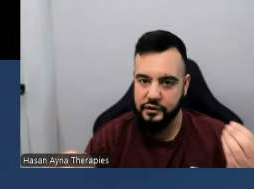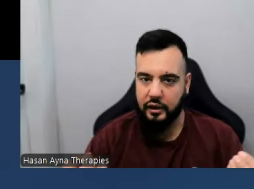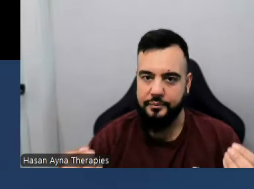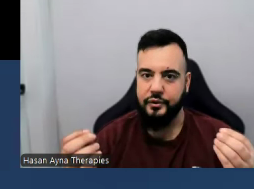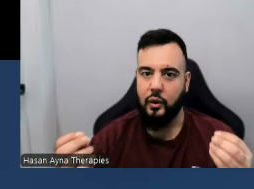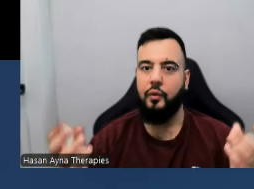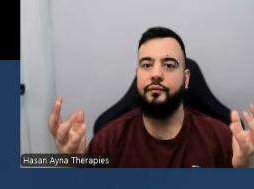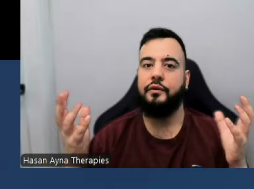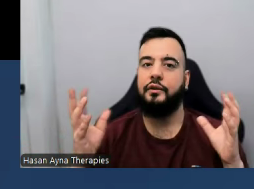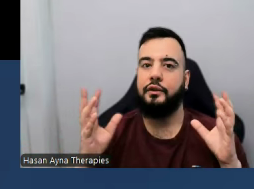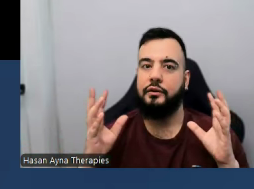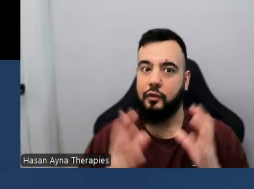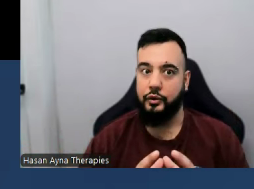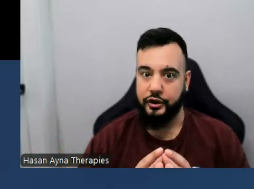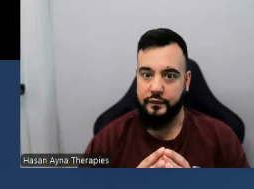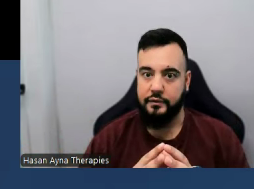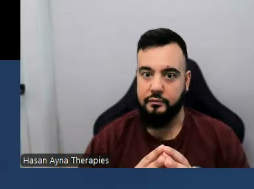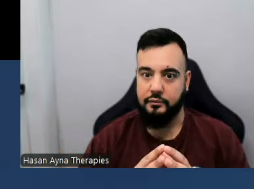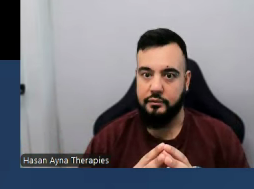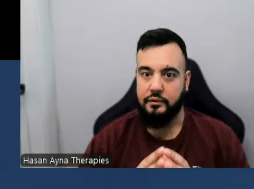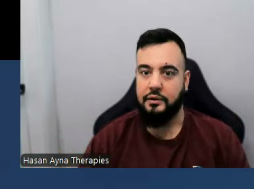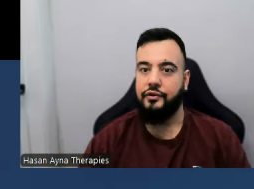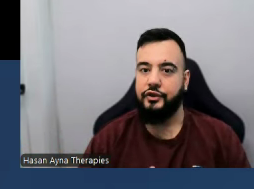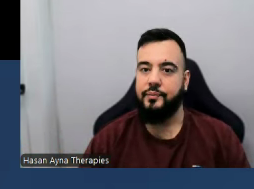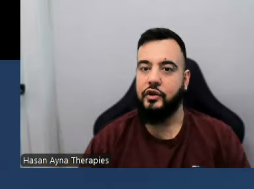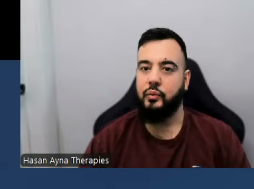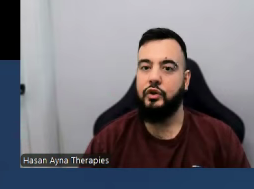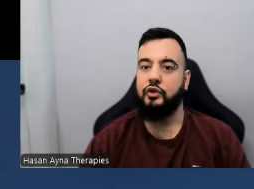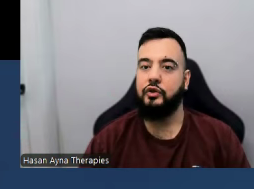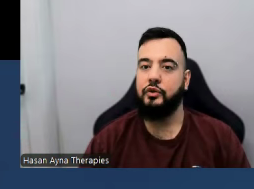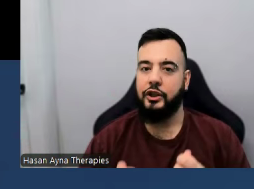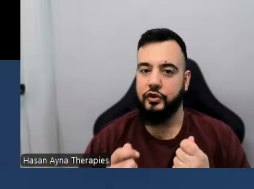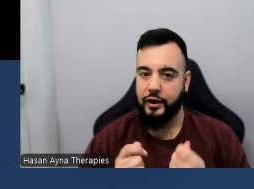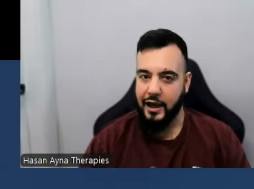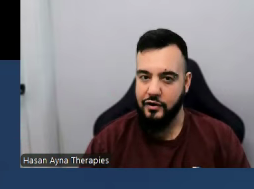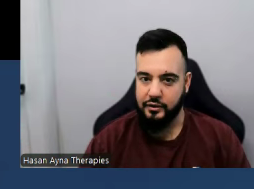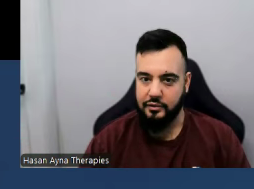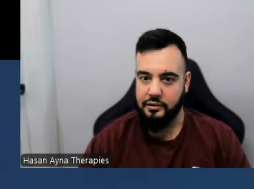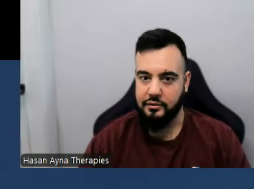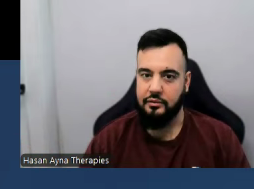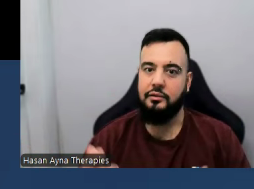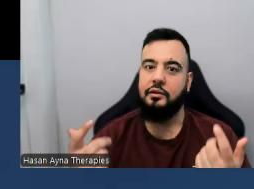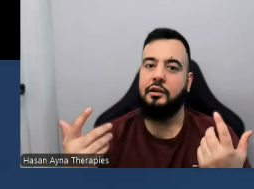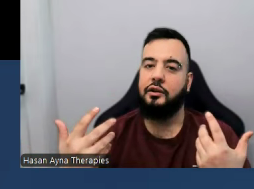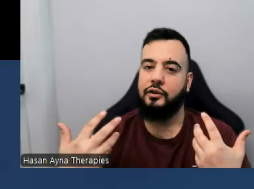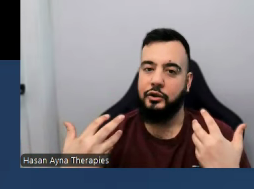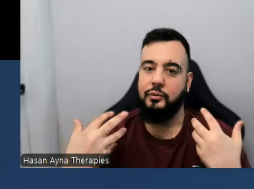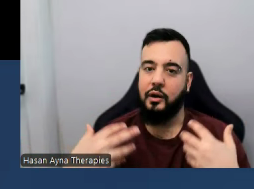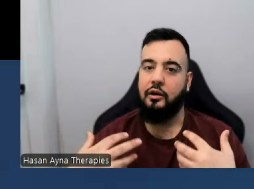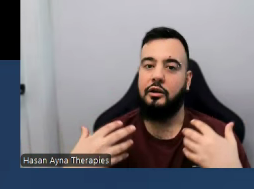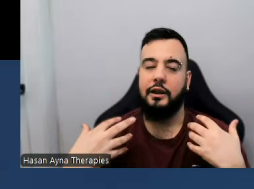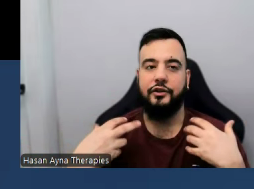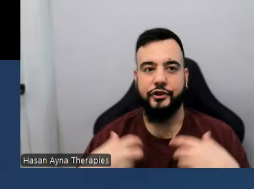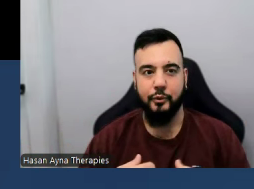can have different types of role shift. Just make sure when you do change your characters,